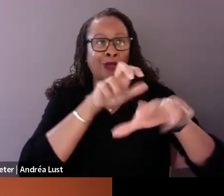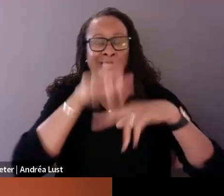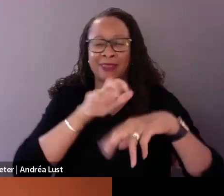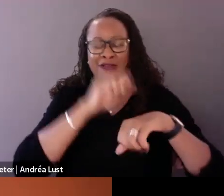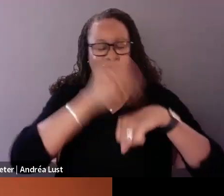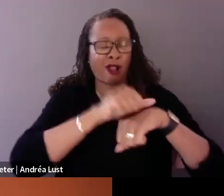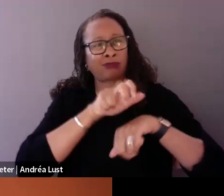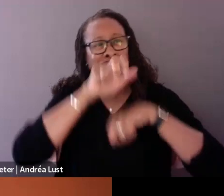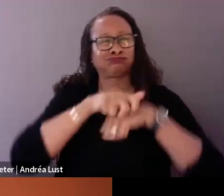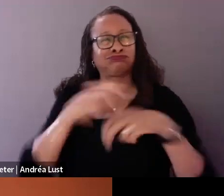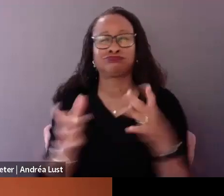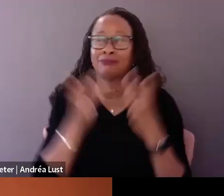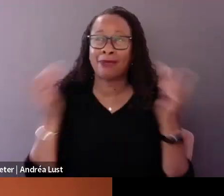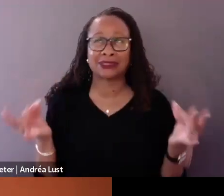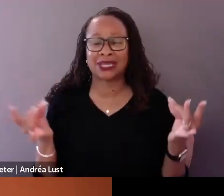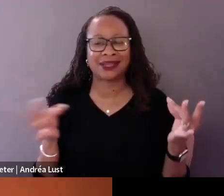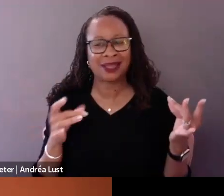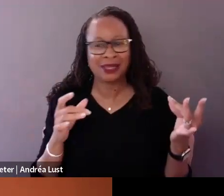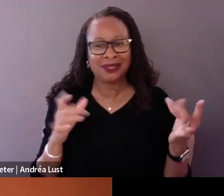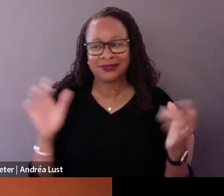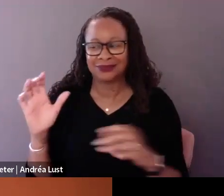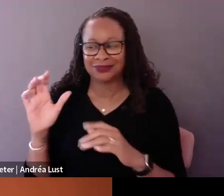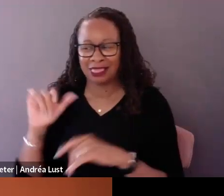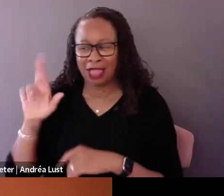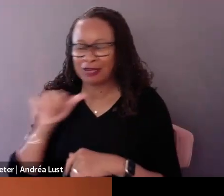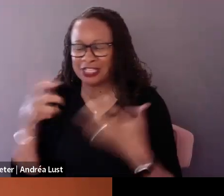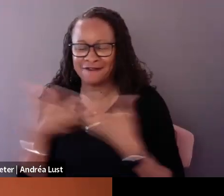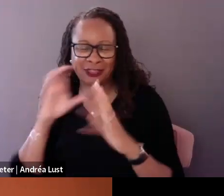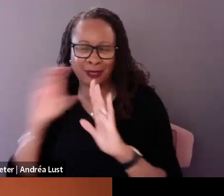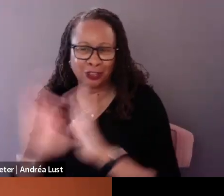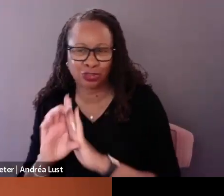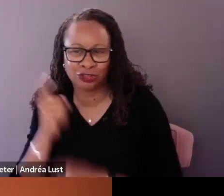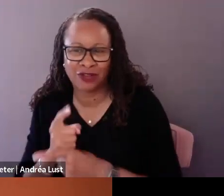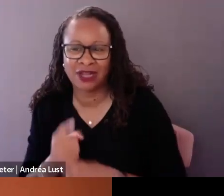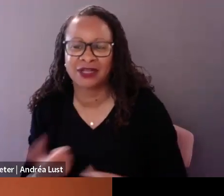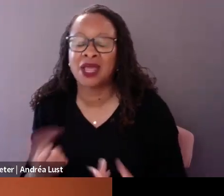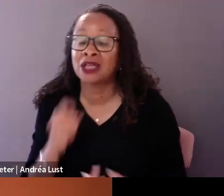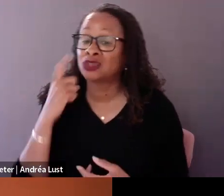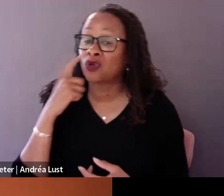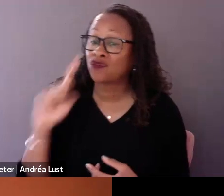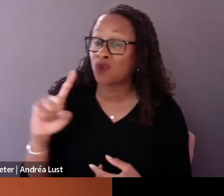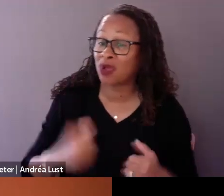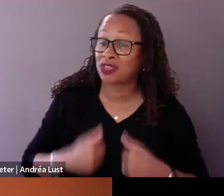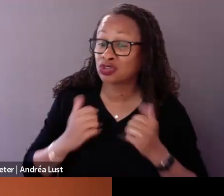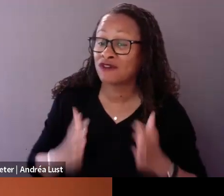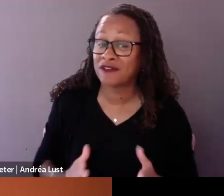So I think, you know, again, for the sake of the survivors,